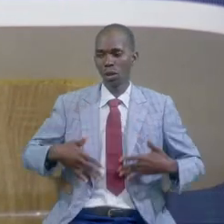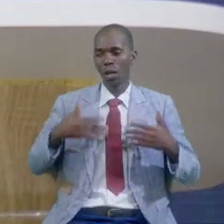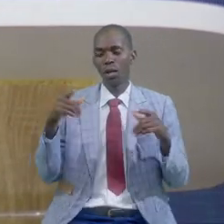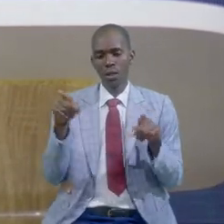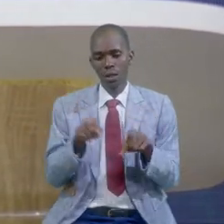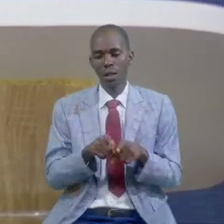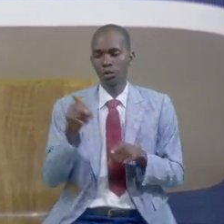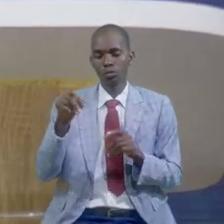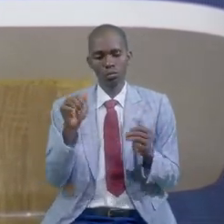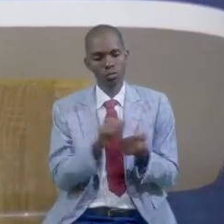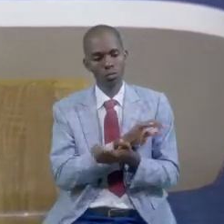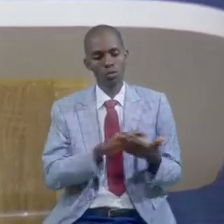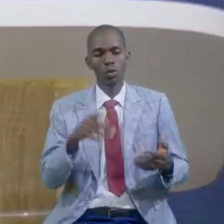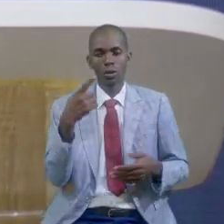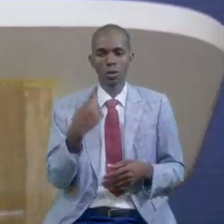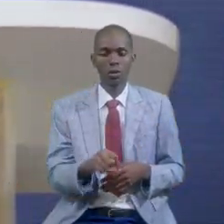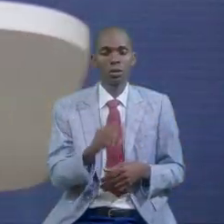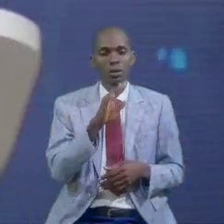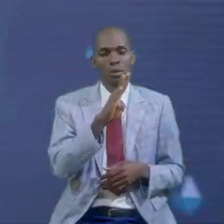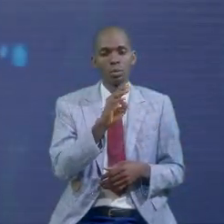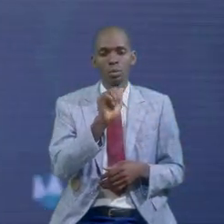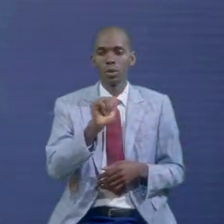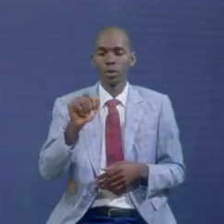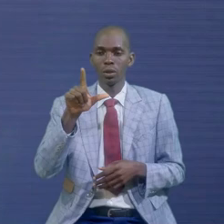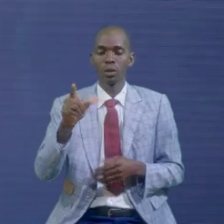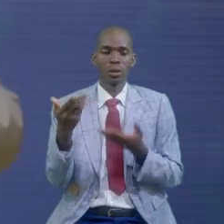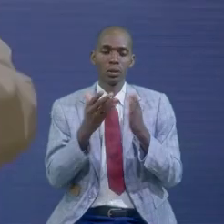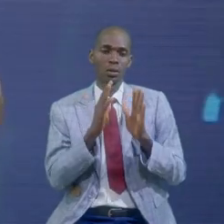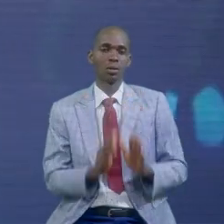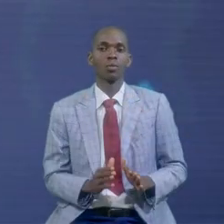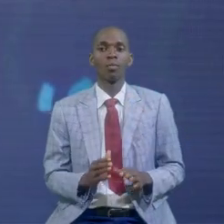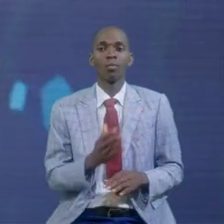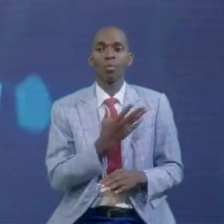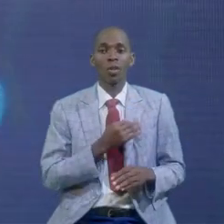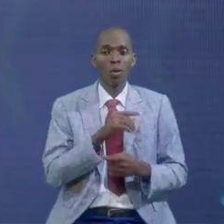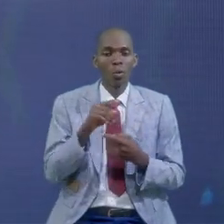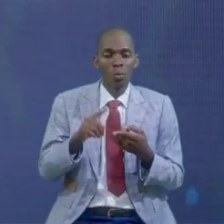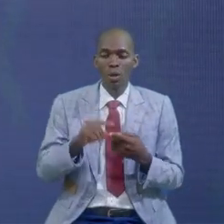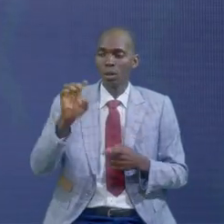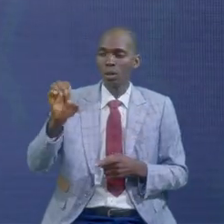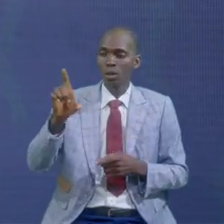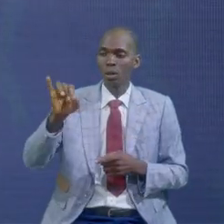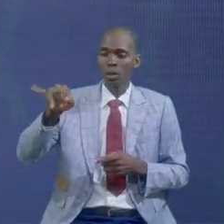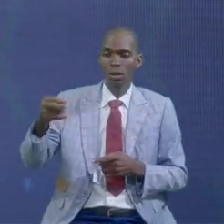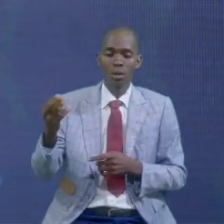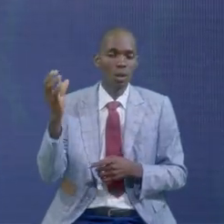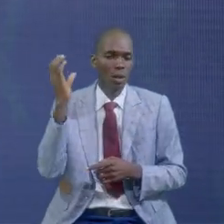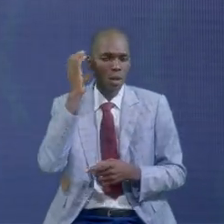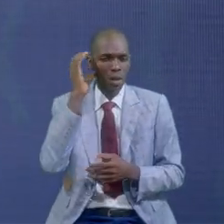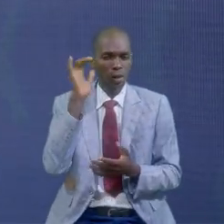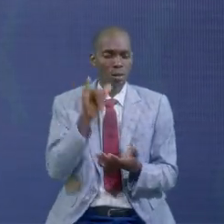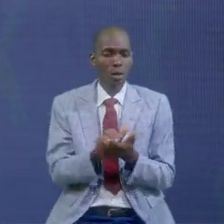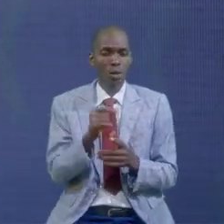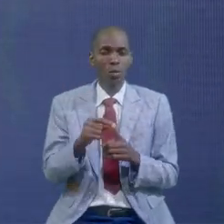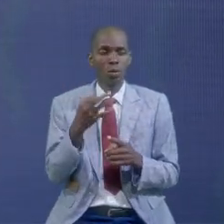Baal that you slew. And so when Elijah heard that, he took to